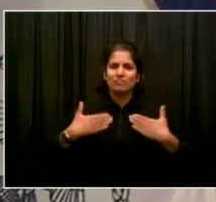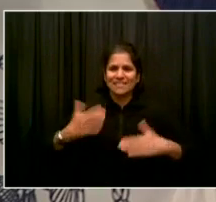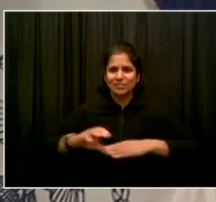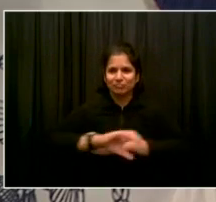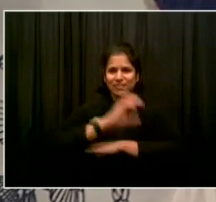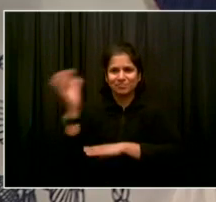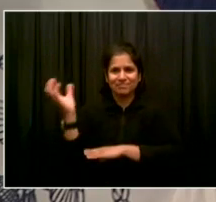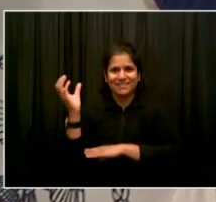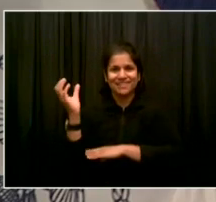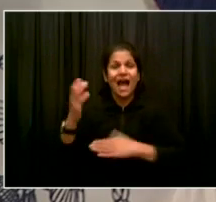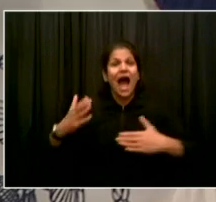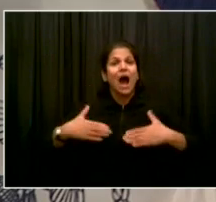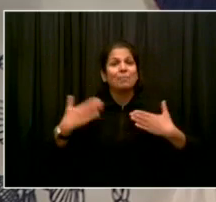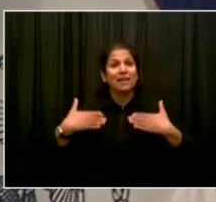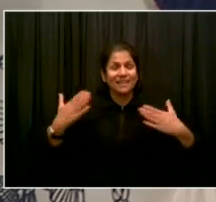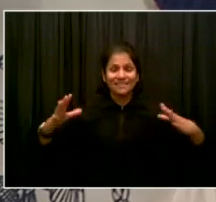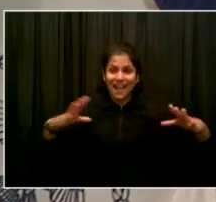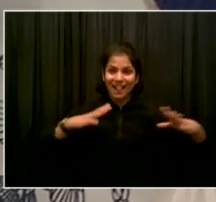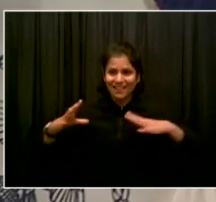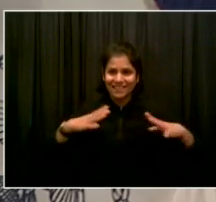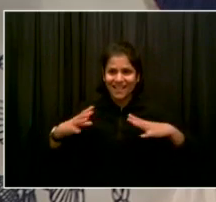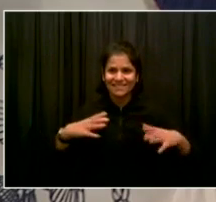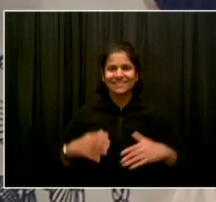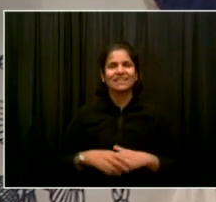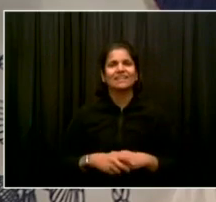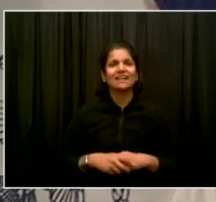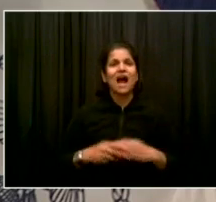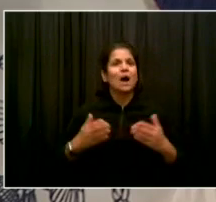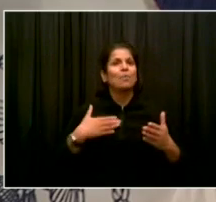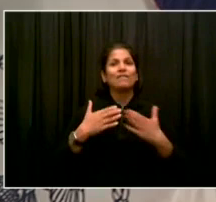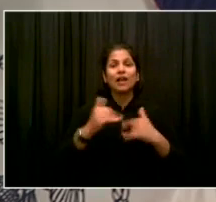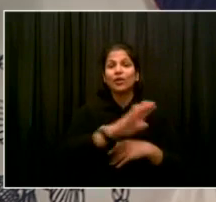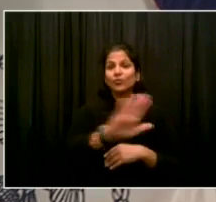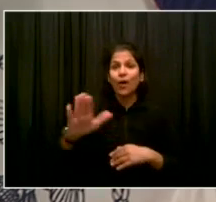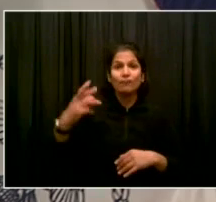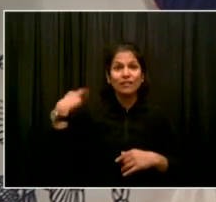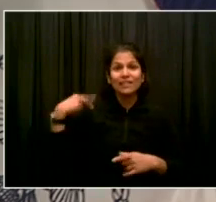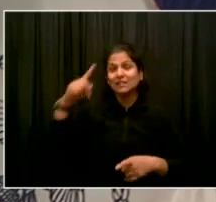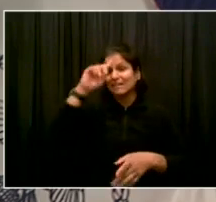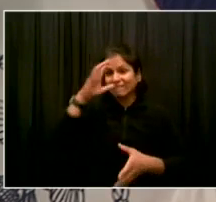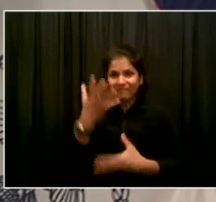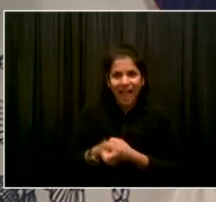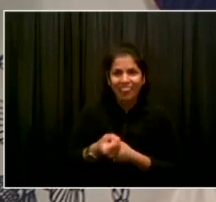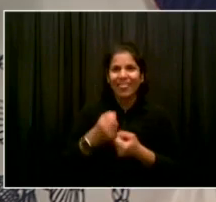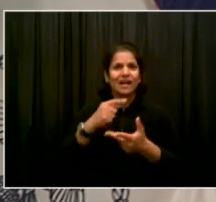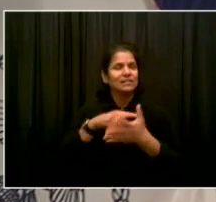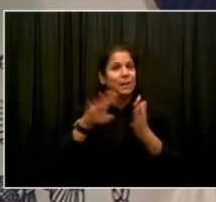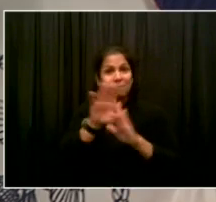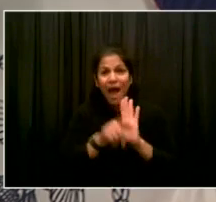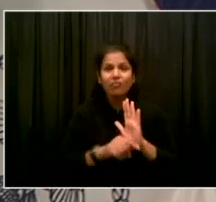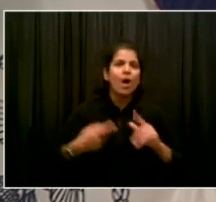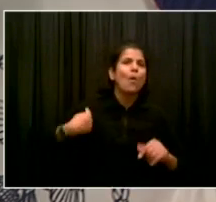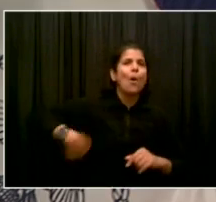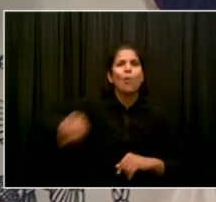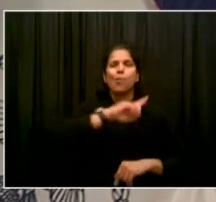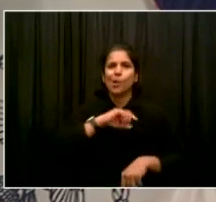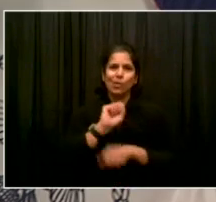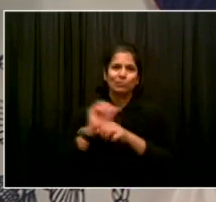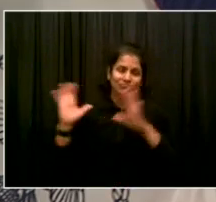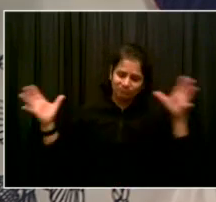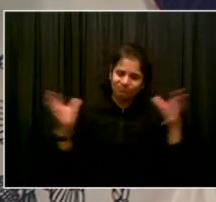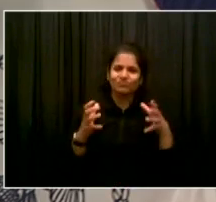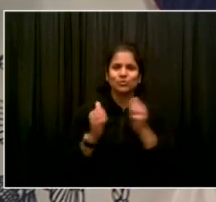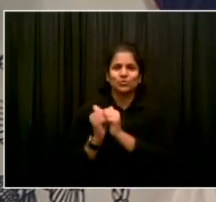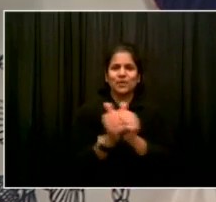holidays. Whatever your faith, whatever your background, we all belong here. We're all in this together. And whatever you're doing